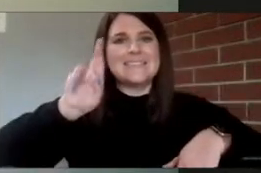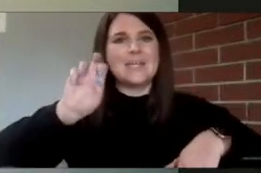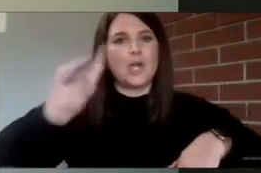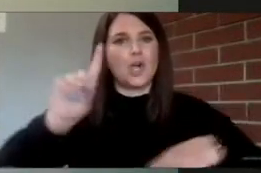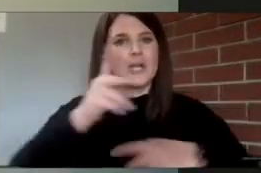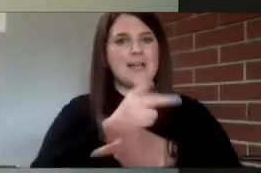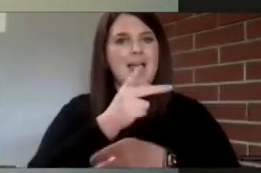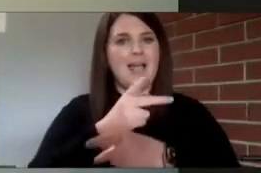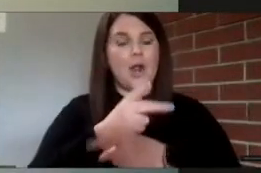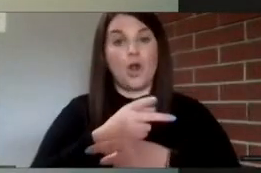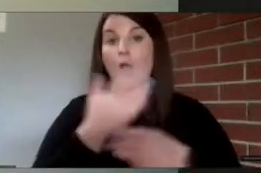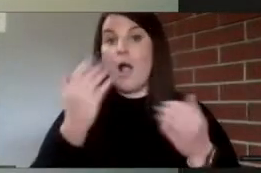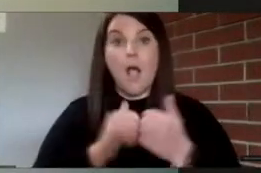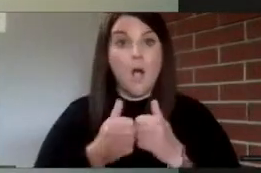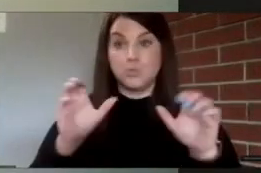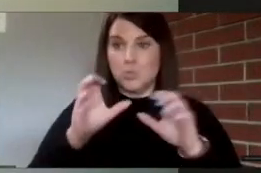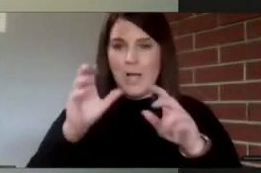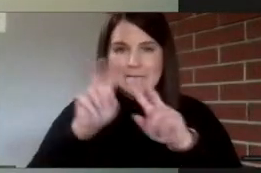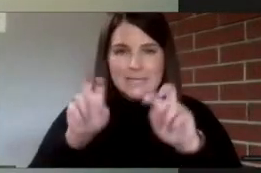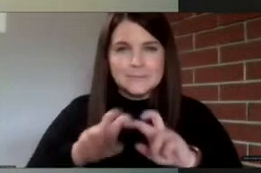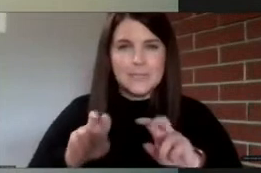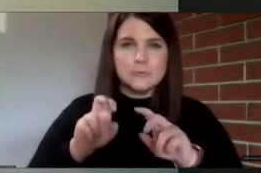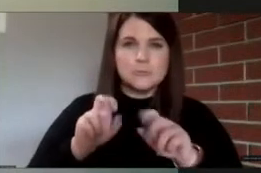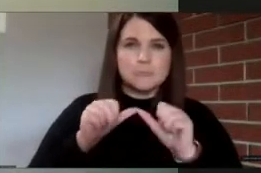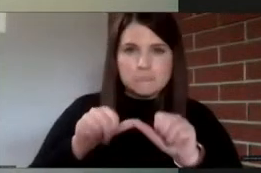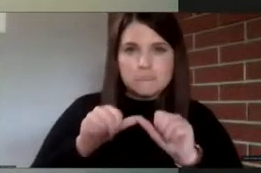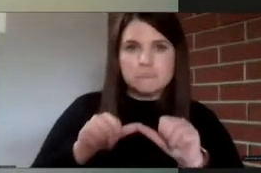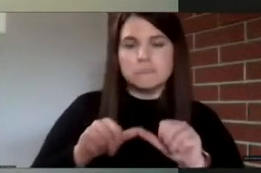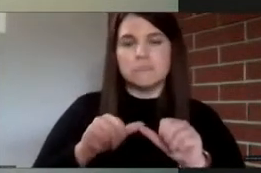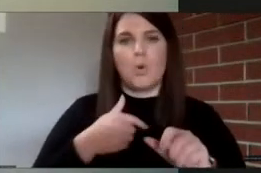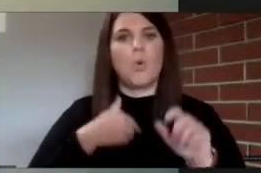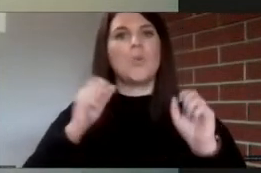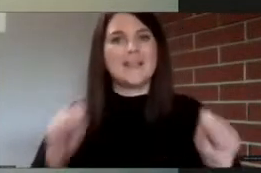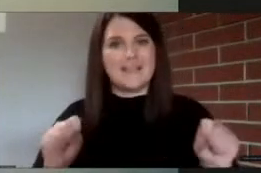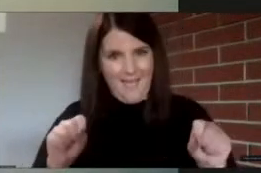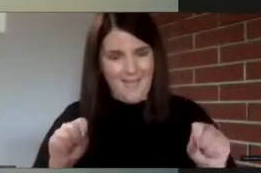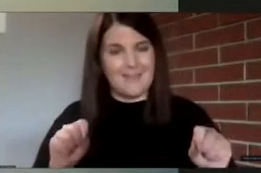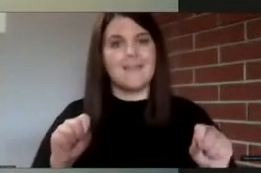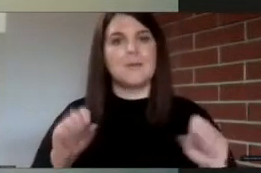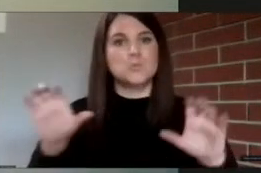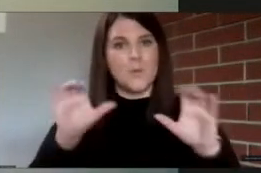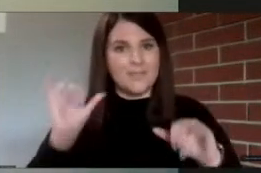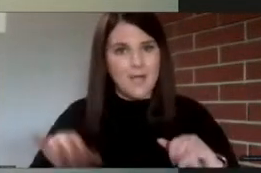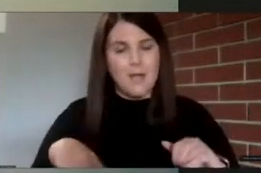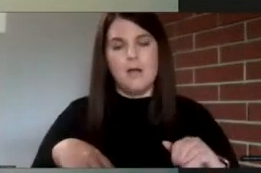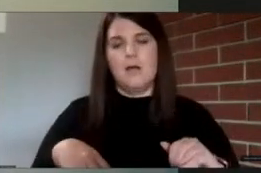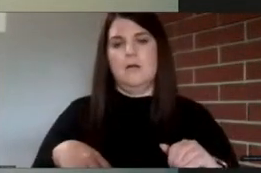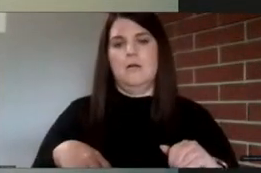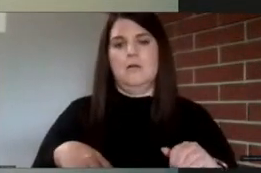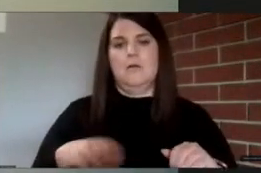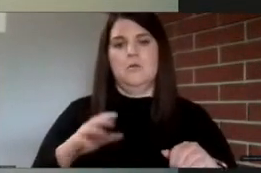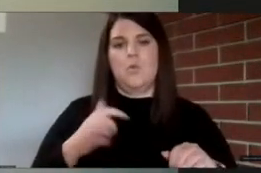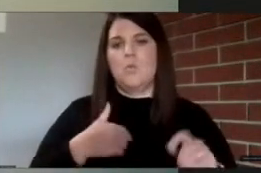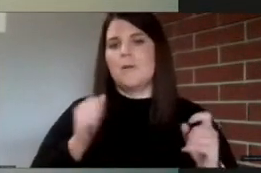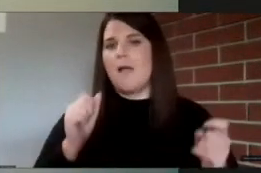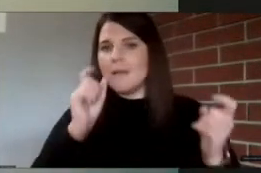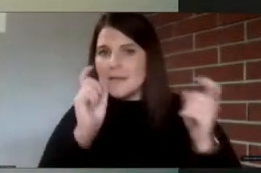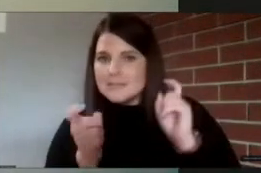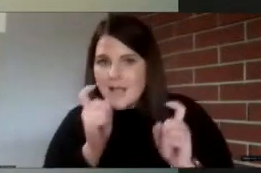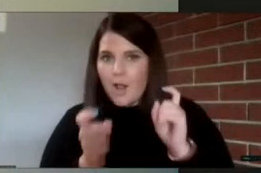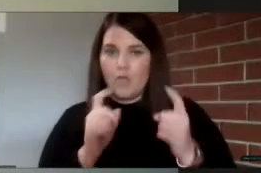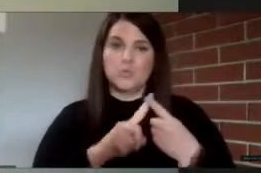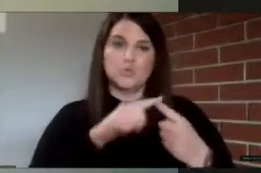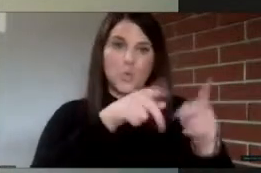assessments and doing these assessments continuously and routinely, we can tier the care. And by doing so, we can tailor this to individuals'